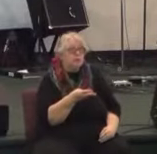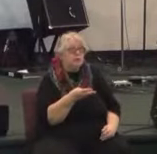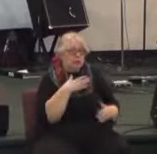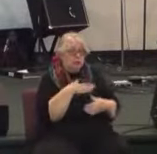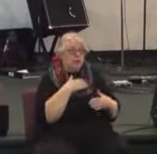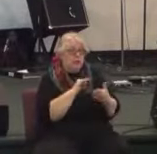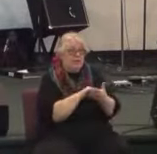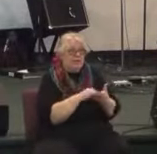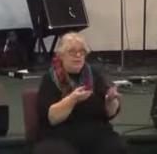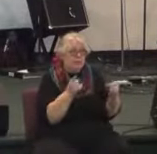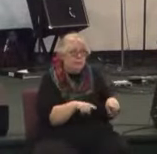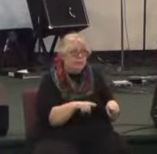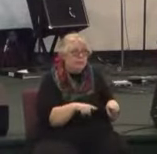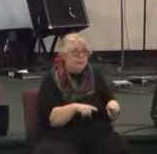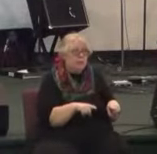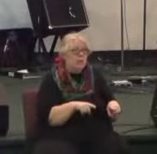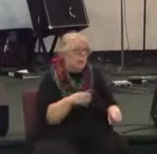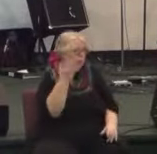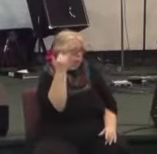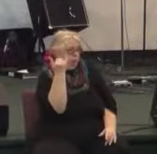a time to do it at Passover.